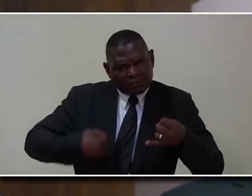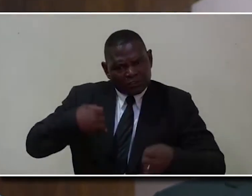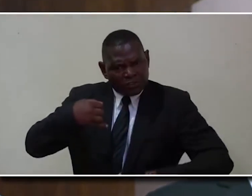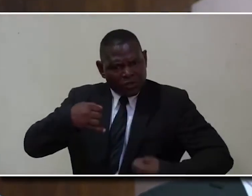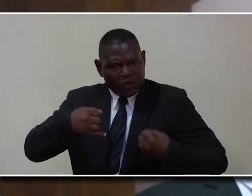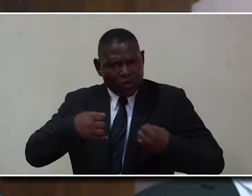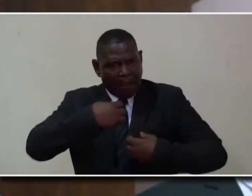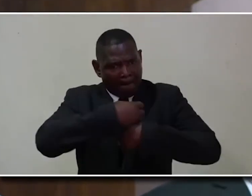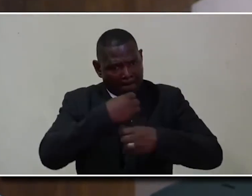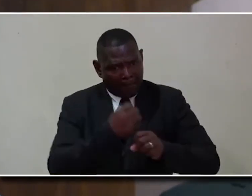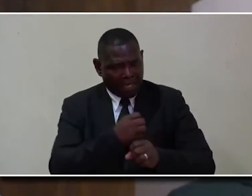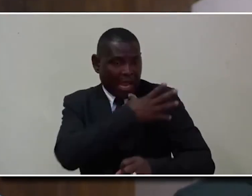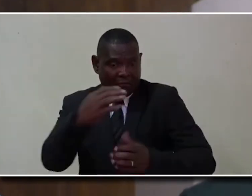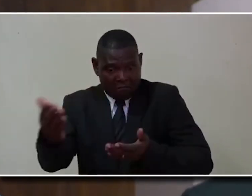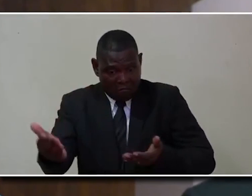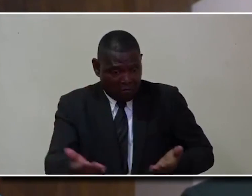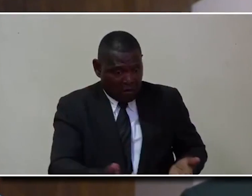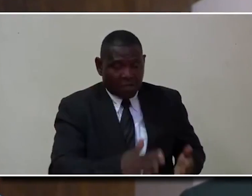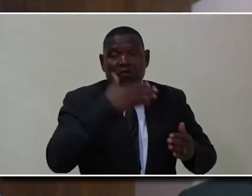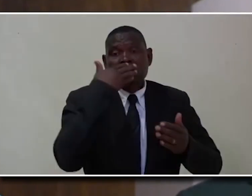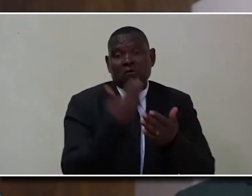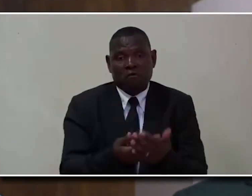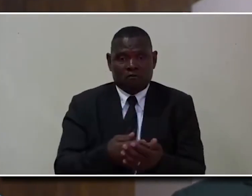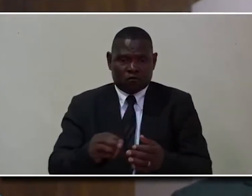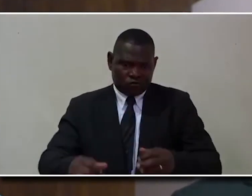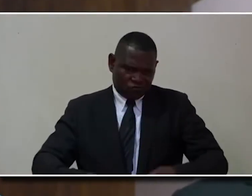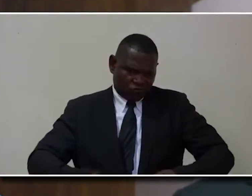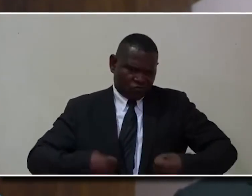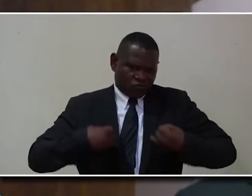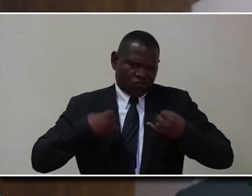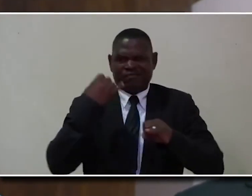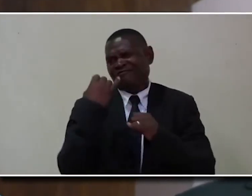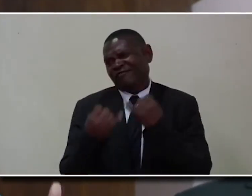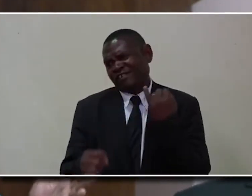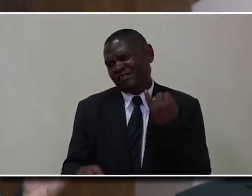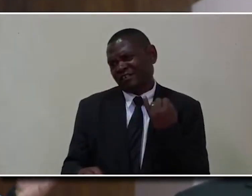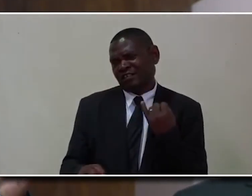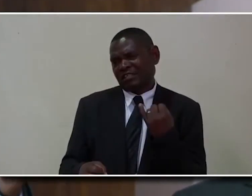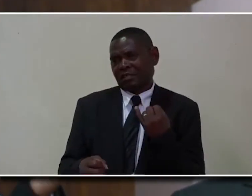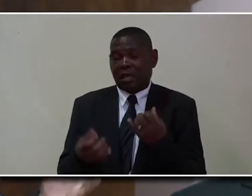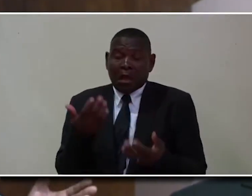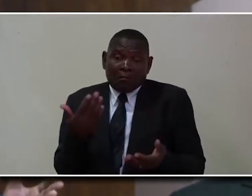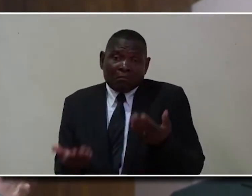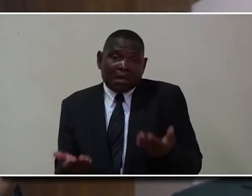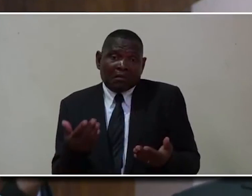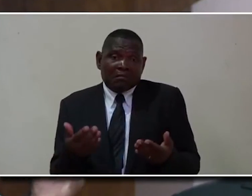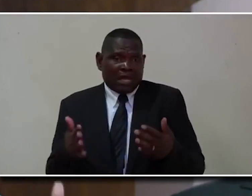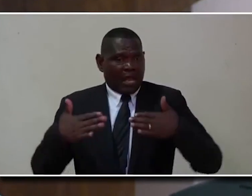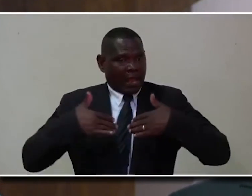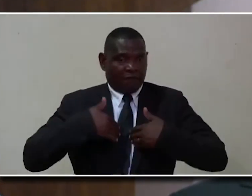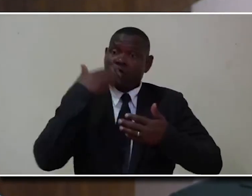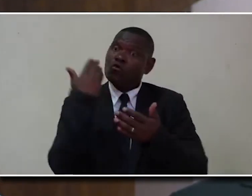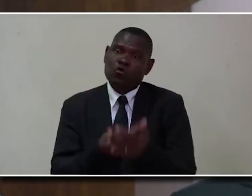there. Chikondwerero icho chinabweretsedwa ndi thanzi labwino chikhala ndi kuchoka. Maybe you have got some good economy, some good